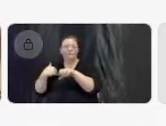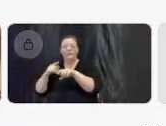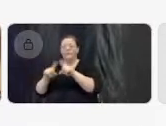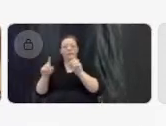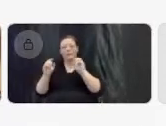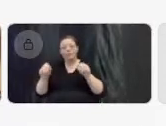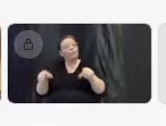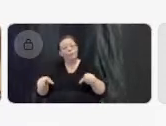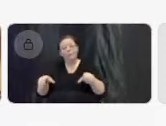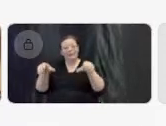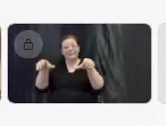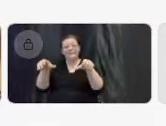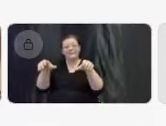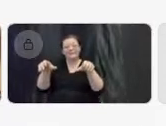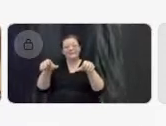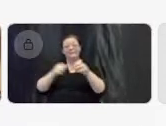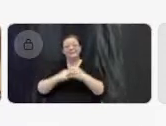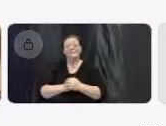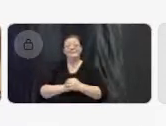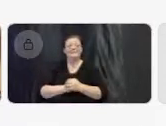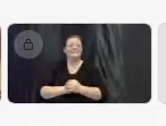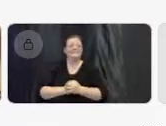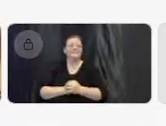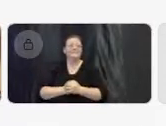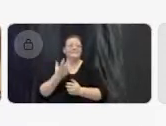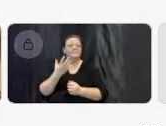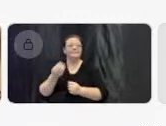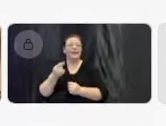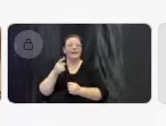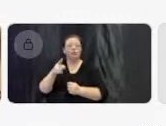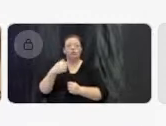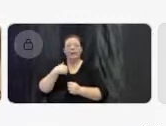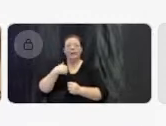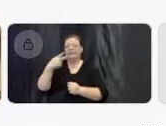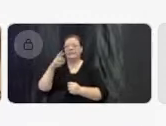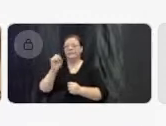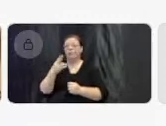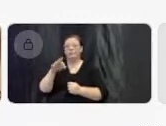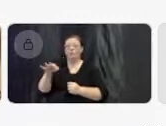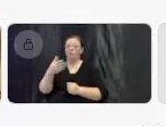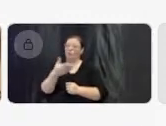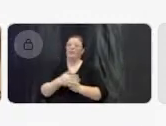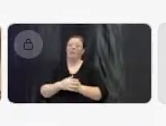no railings, and she has porch furniture on there.